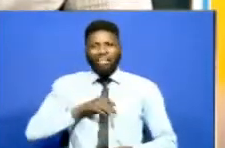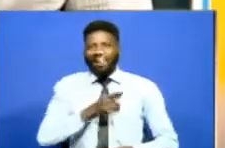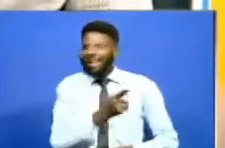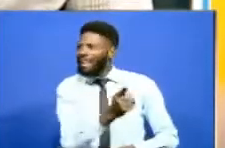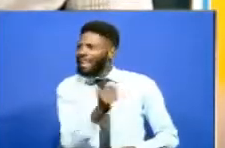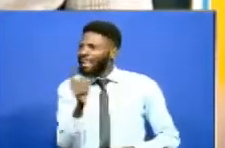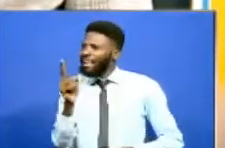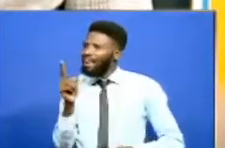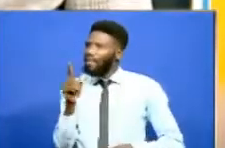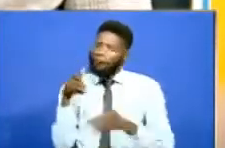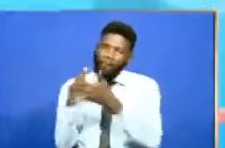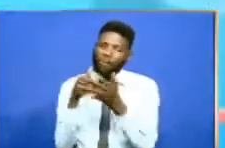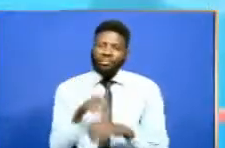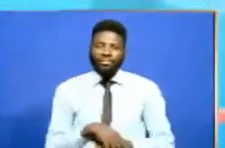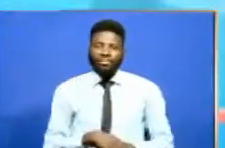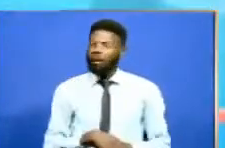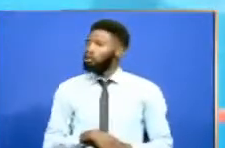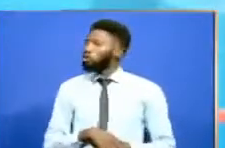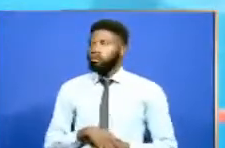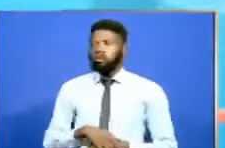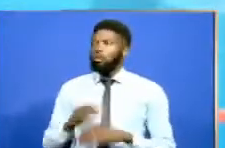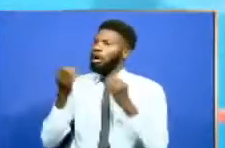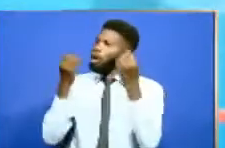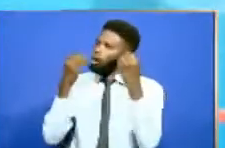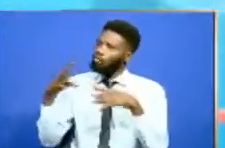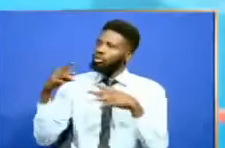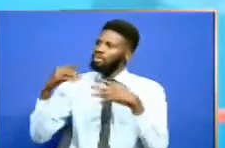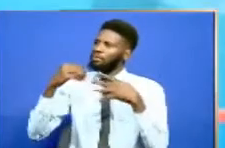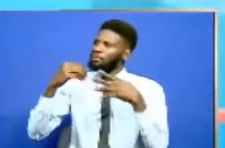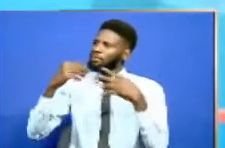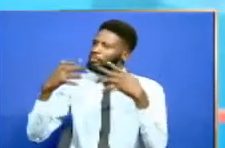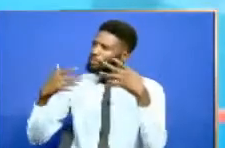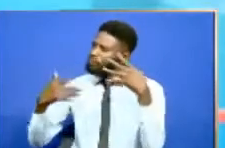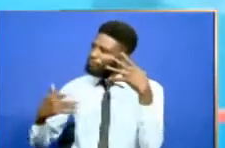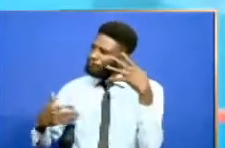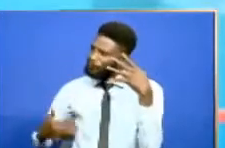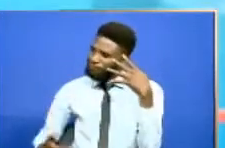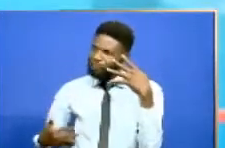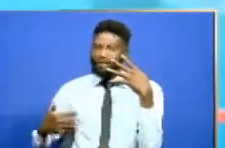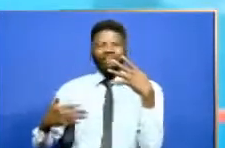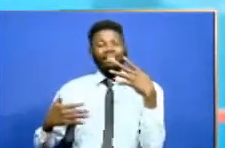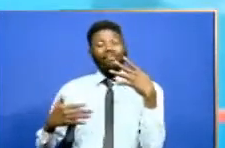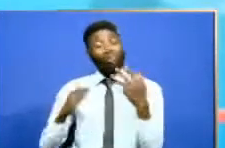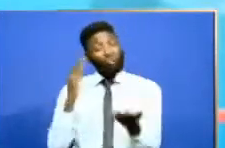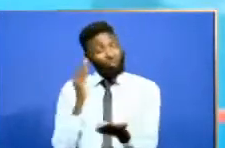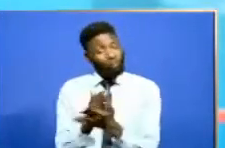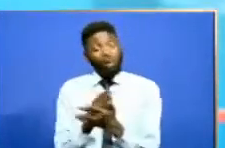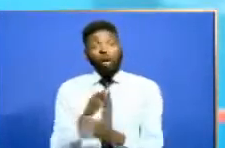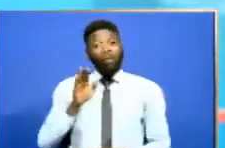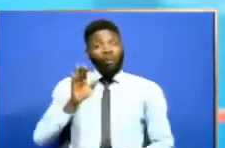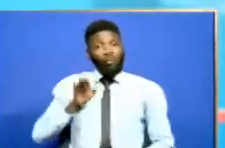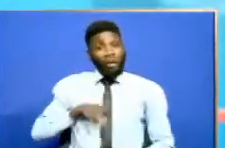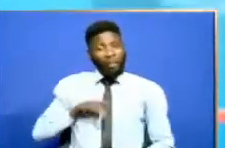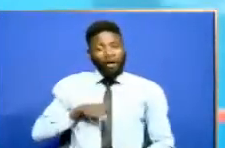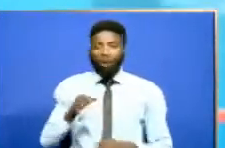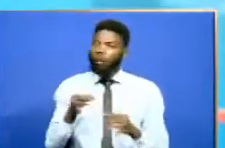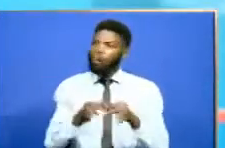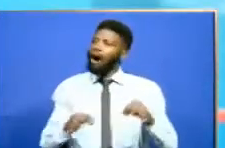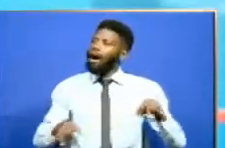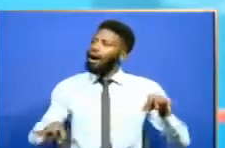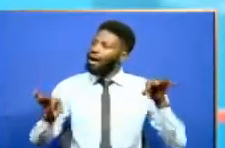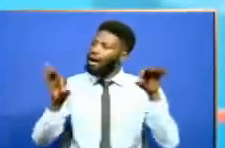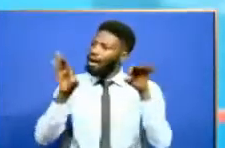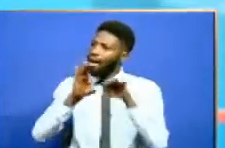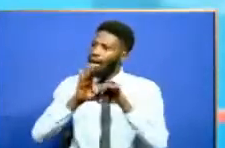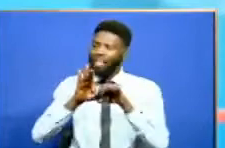lot of things. And it is a lot of things. Let me tell you, women are such a treasure. A